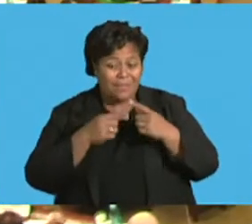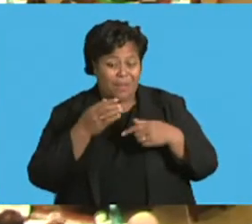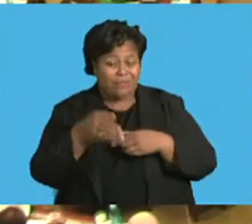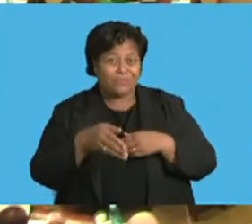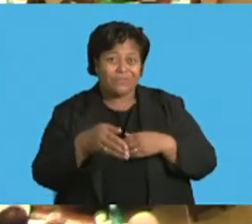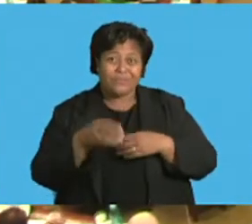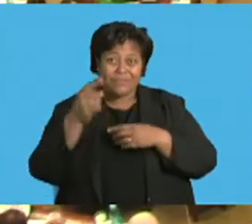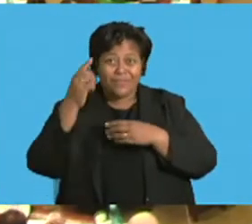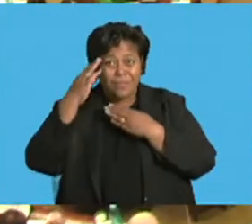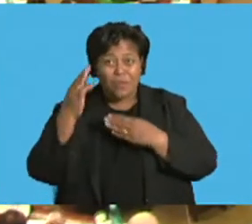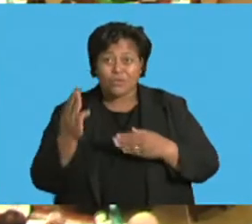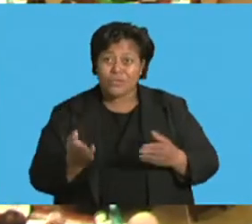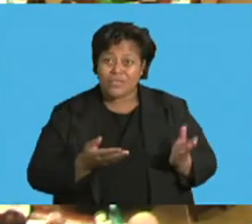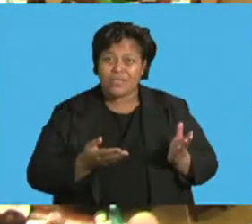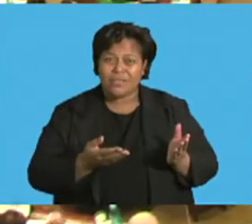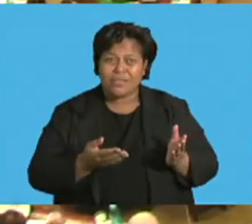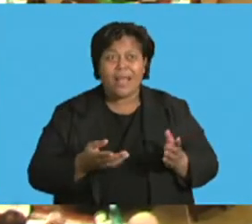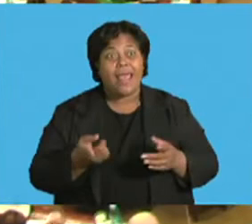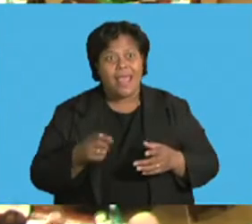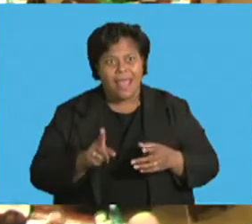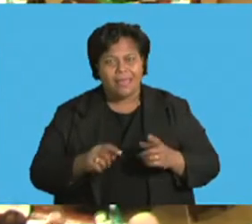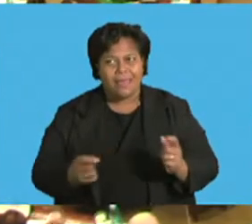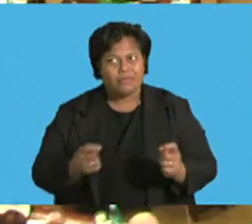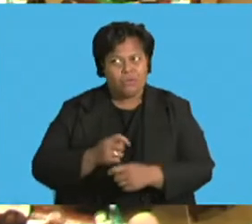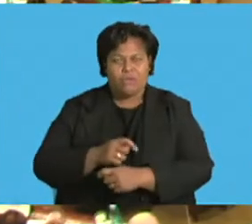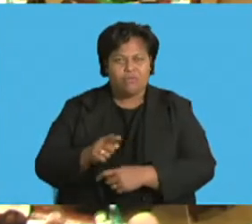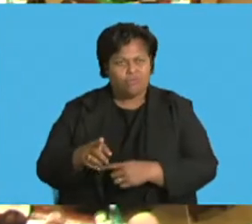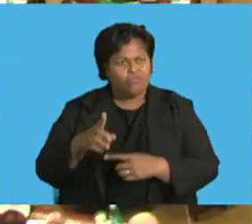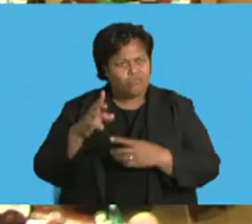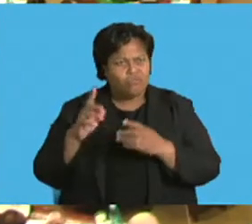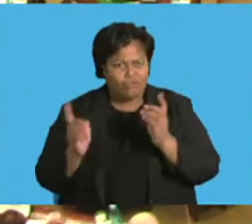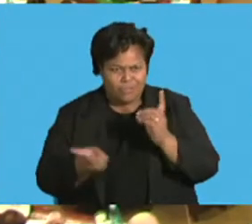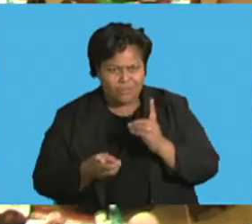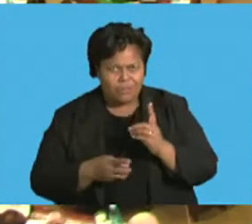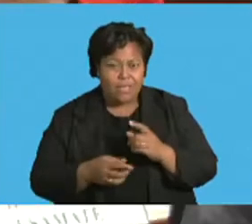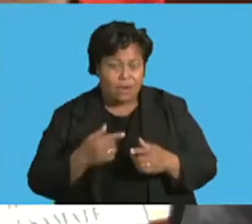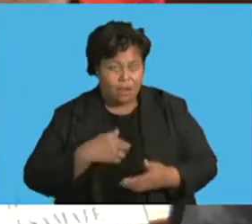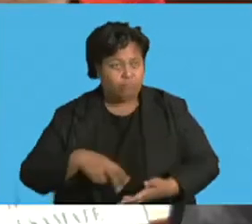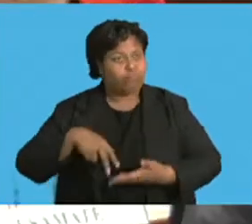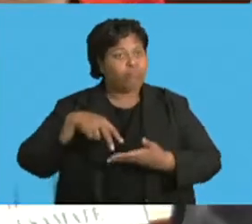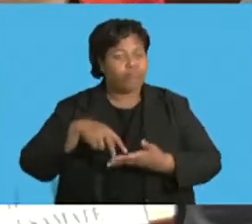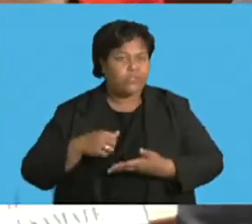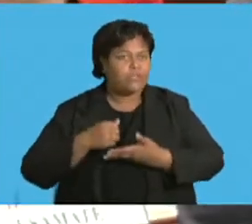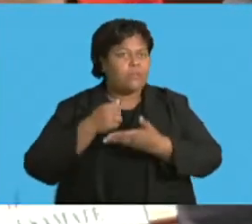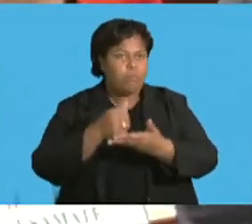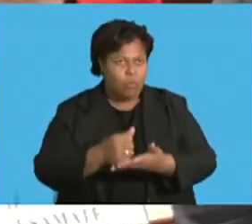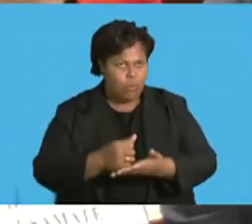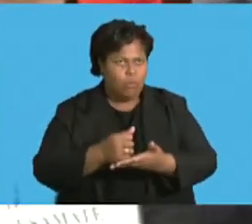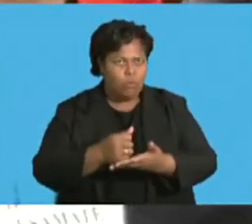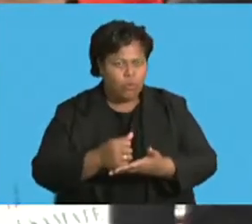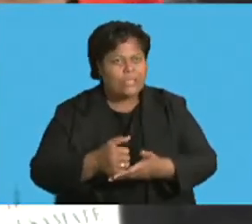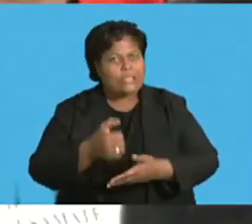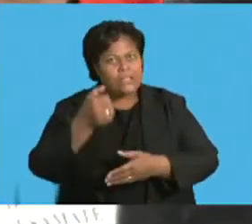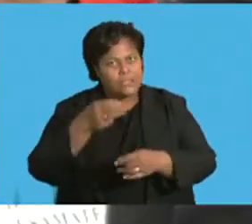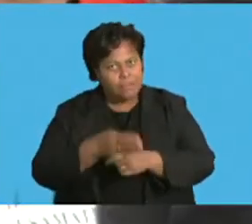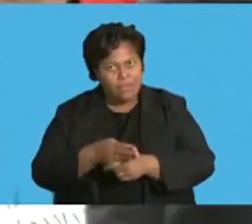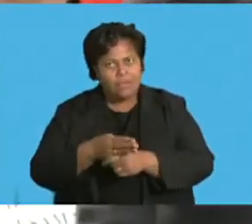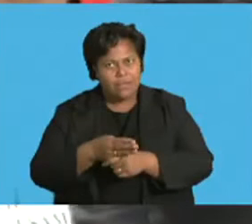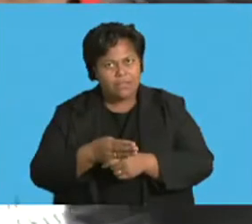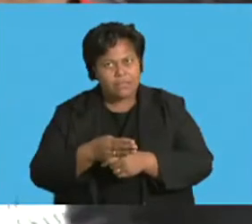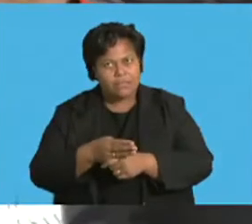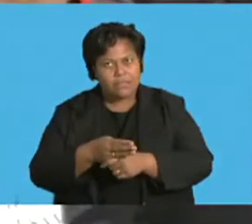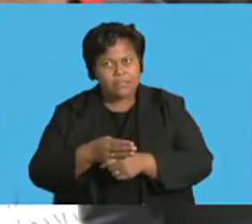the amendment to the motion. I rise in support of the substantive motion and oppose the amended